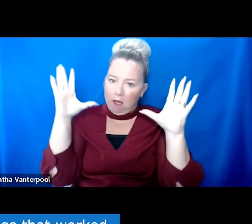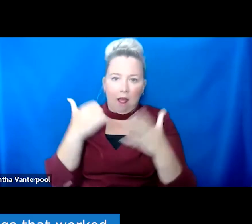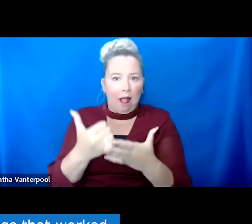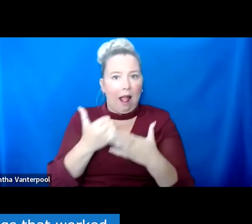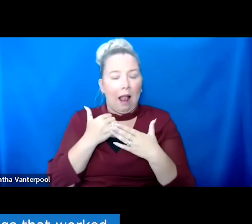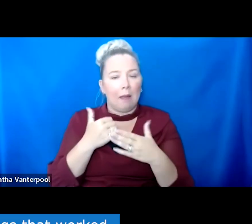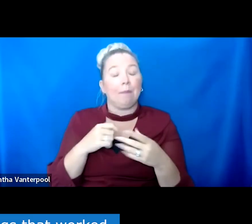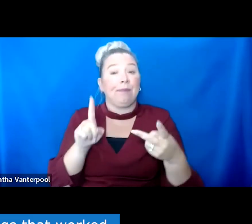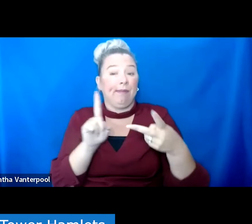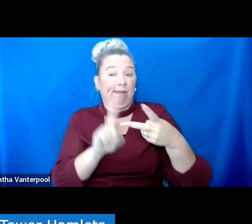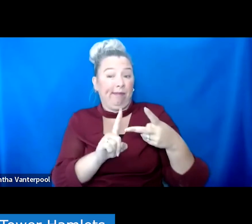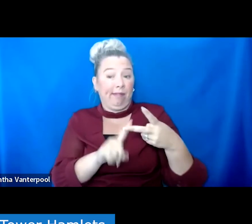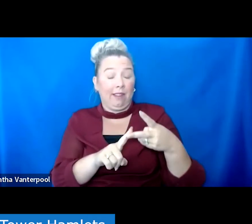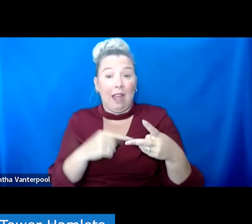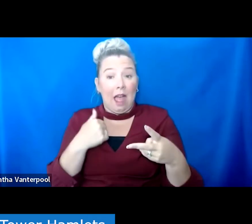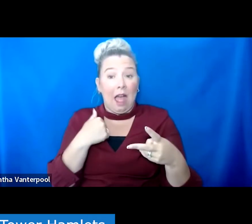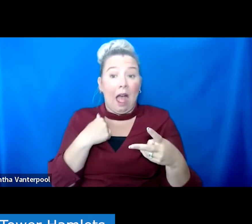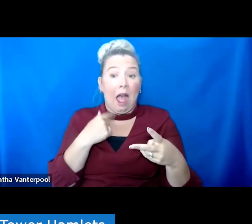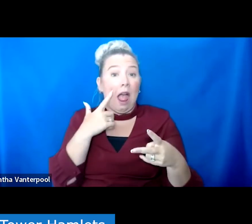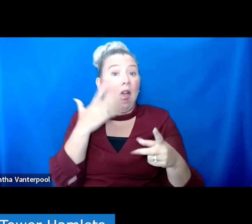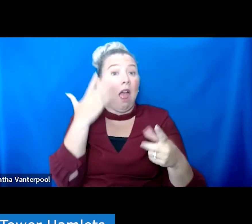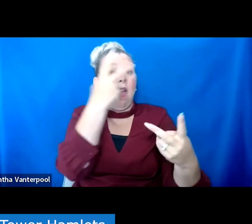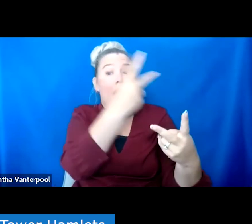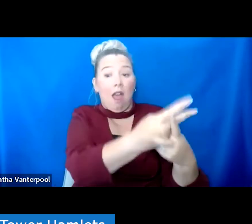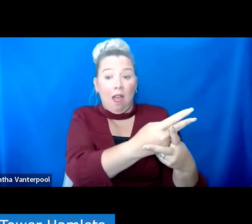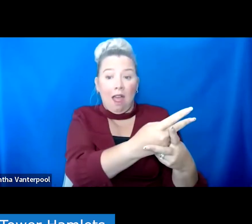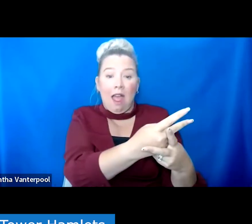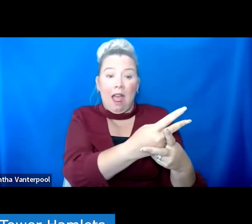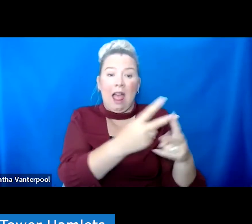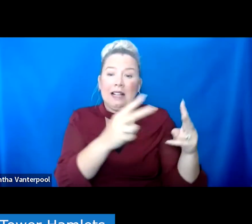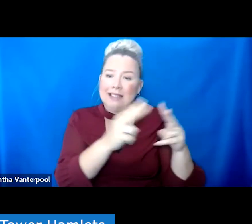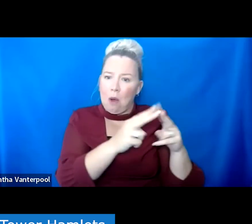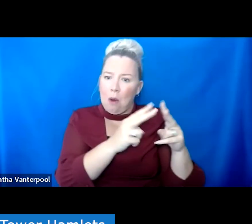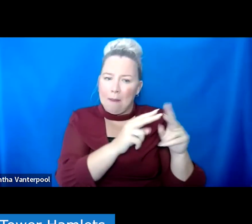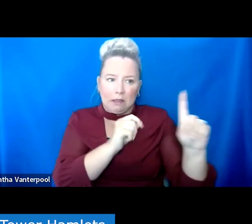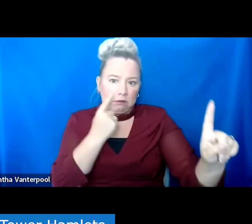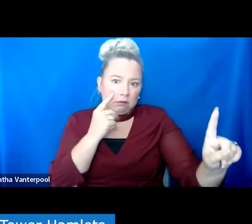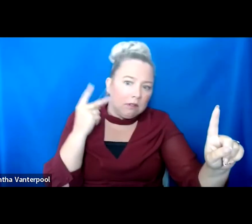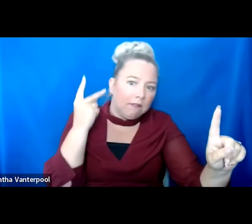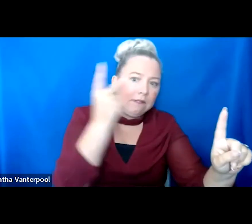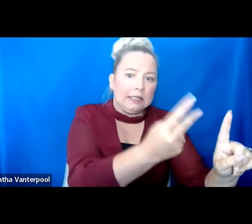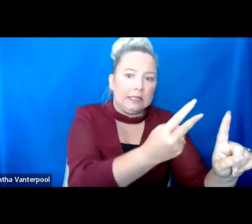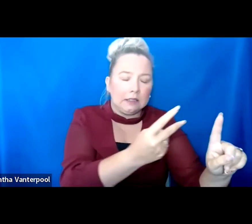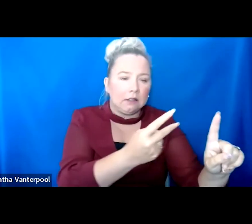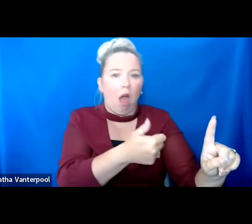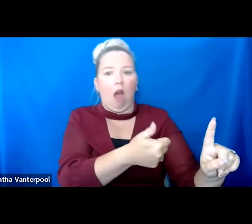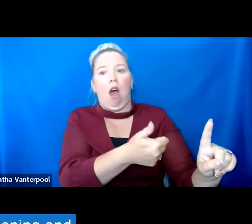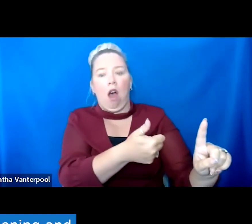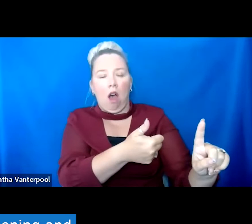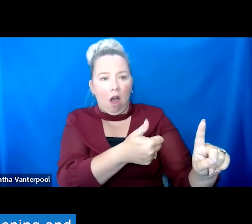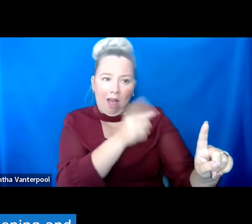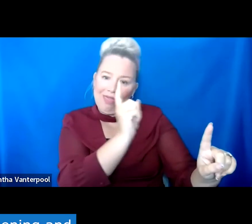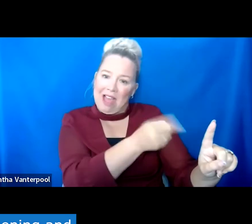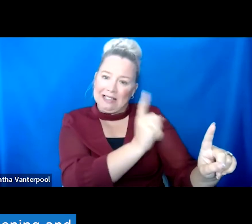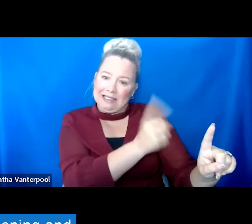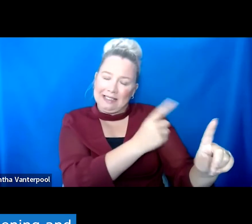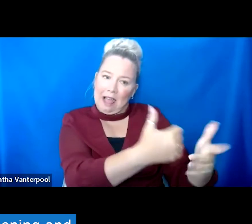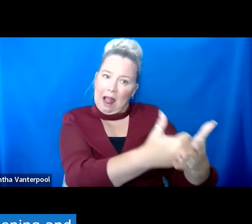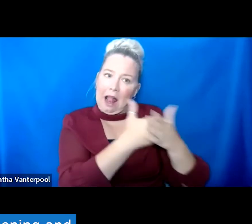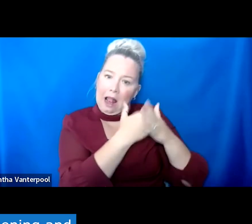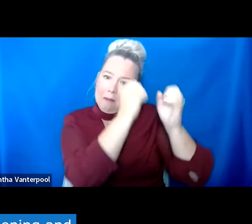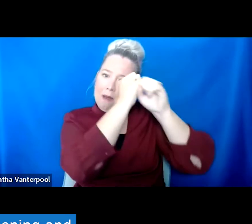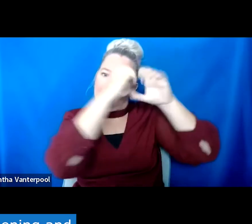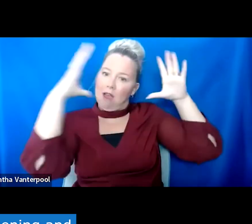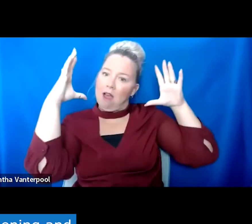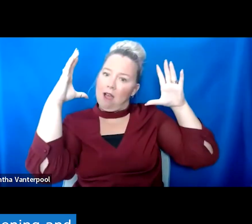observe consensus building workshop in Tower Hamlets. Go there and see it, see what's happening